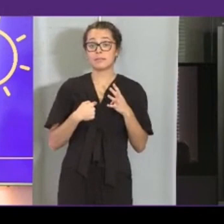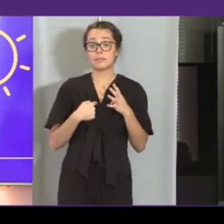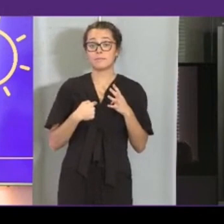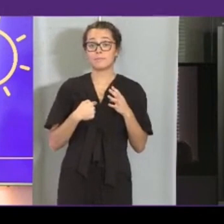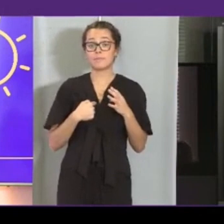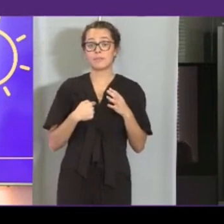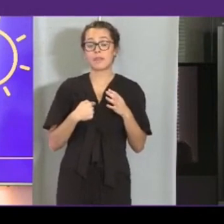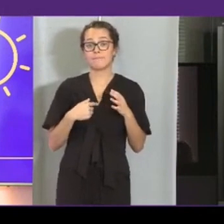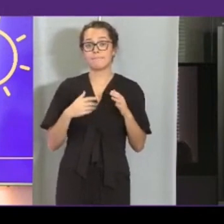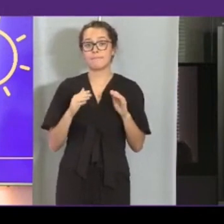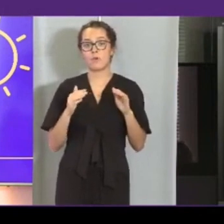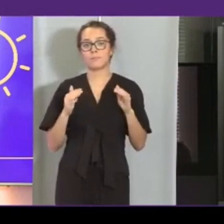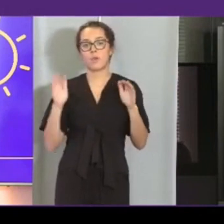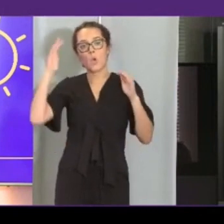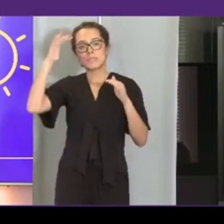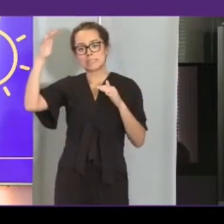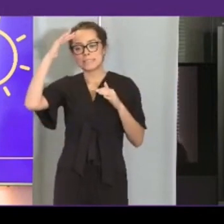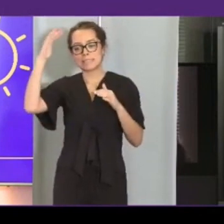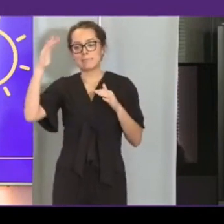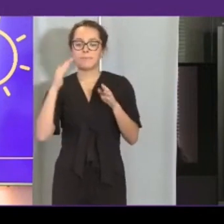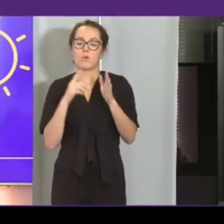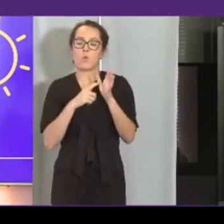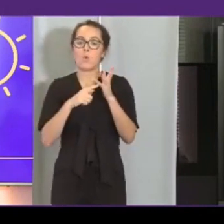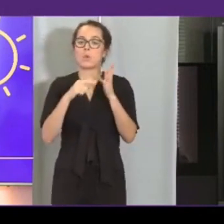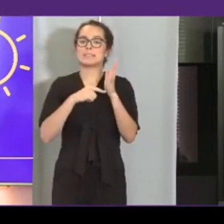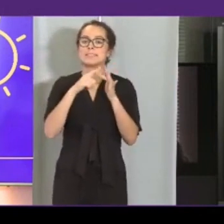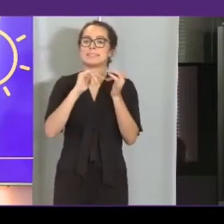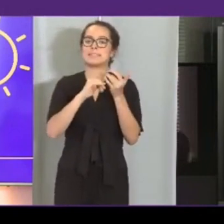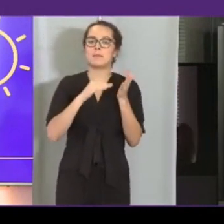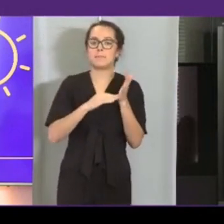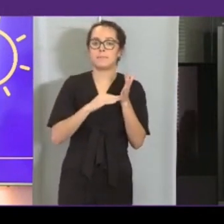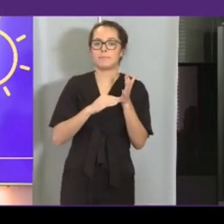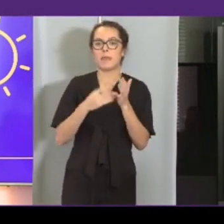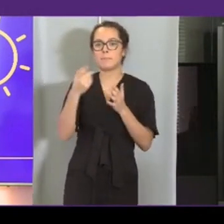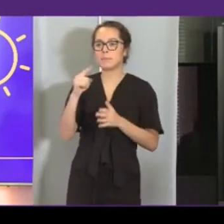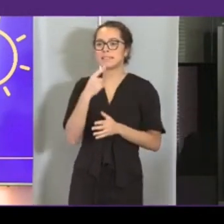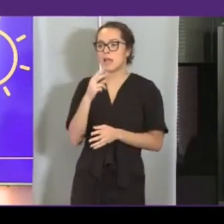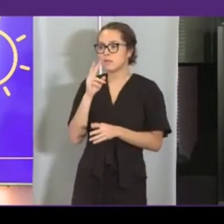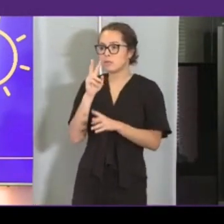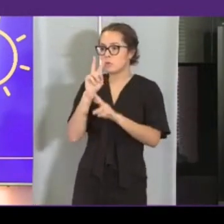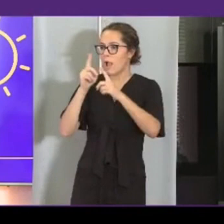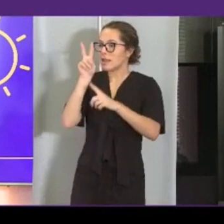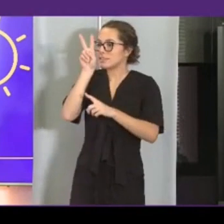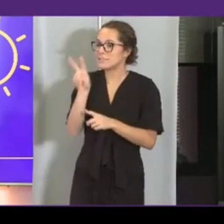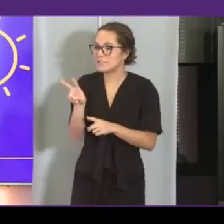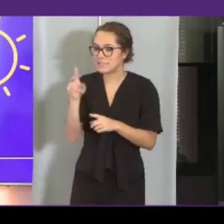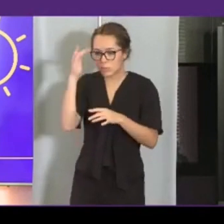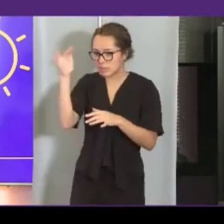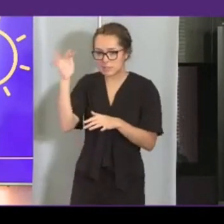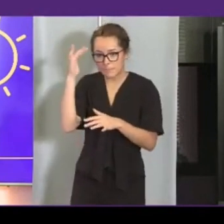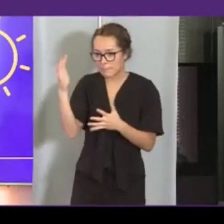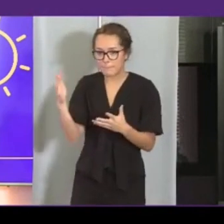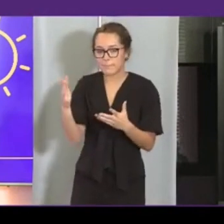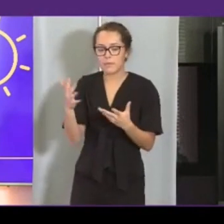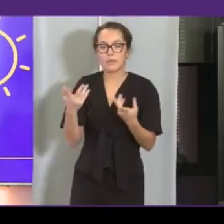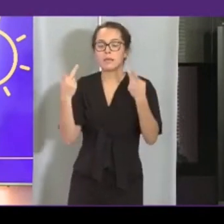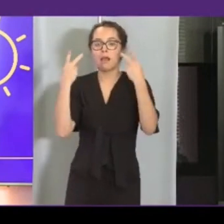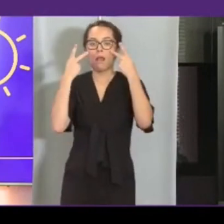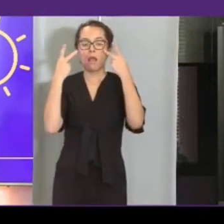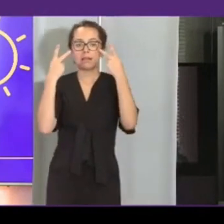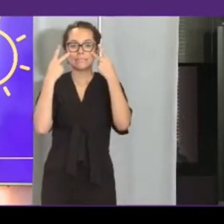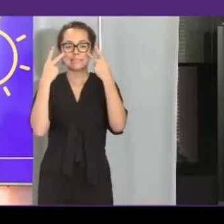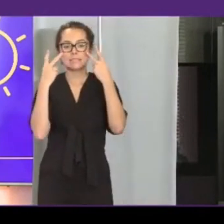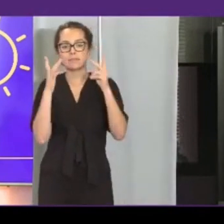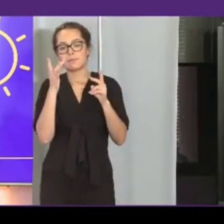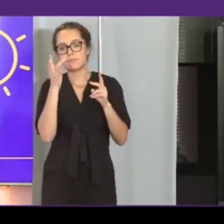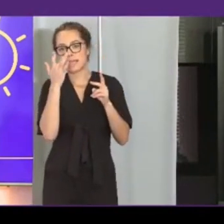functioning autism, and that's considered kind of an invisible disability where maybe simulation glasses, I put that in